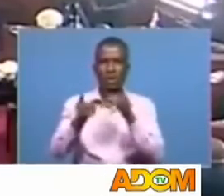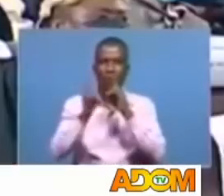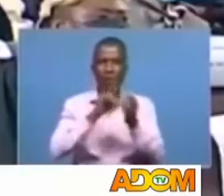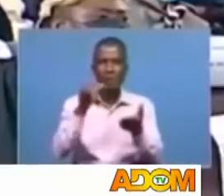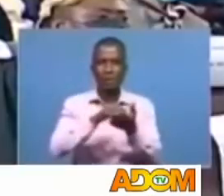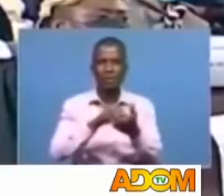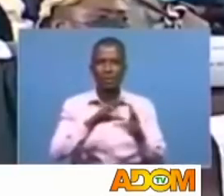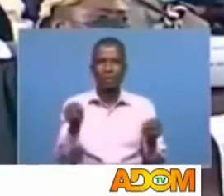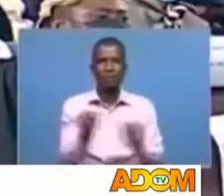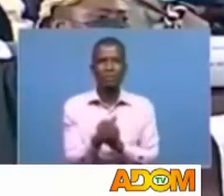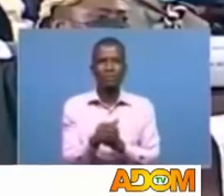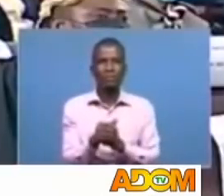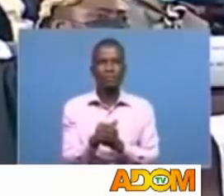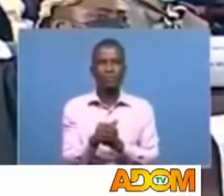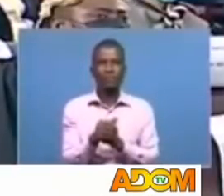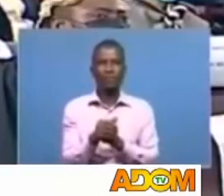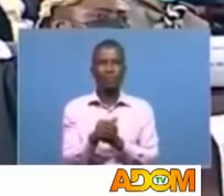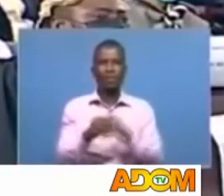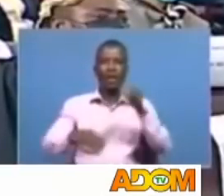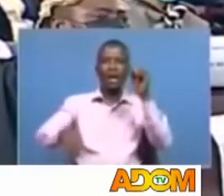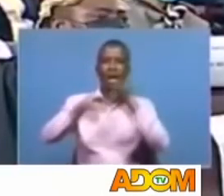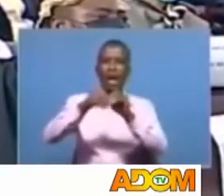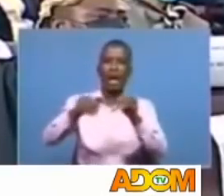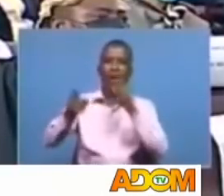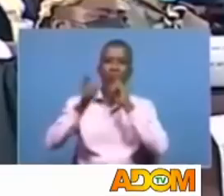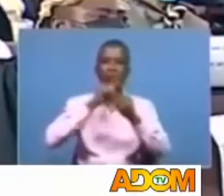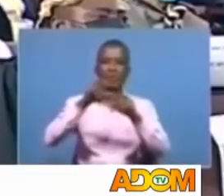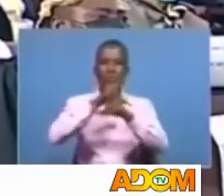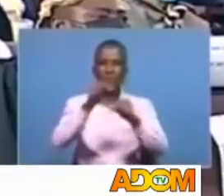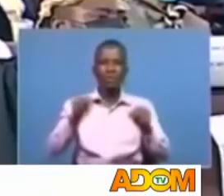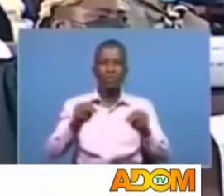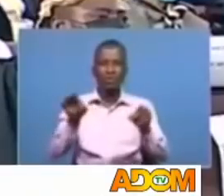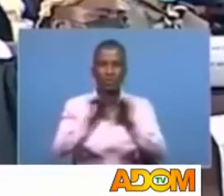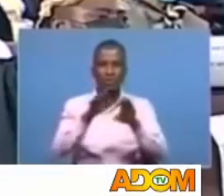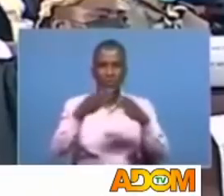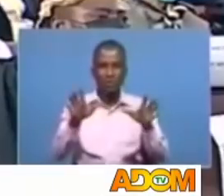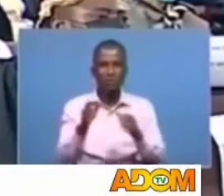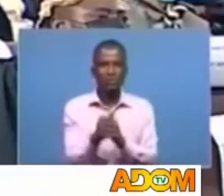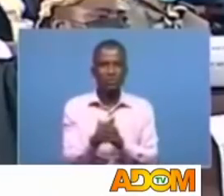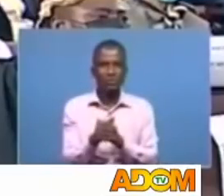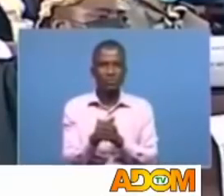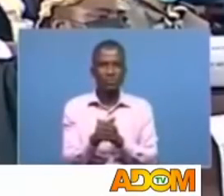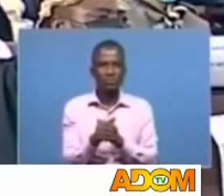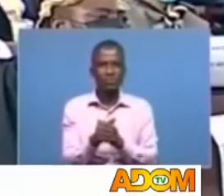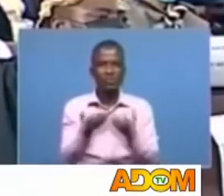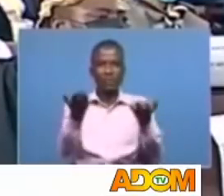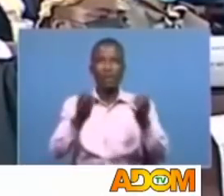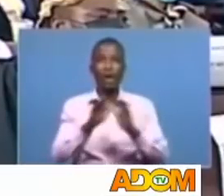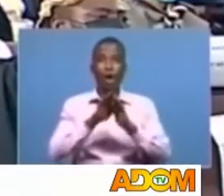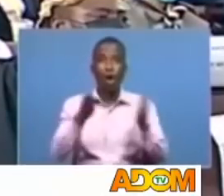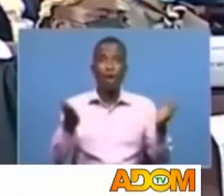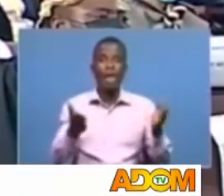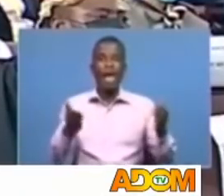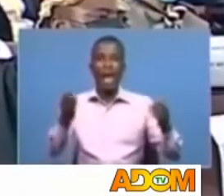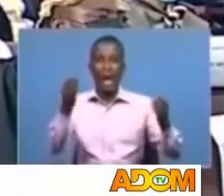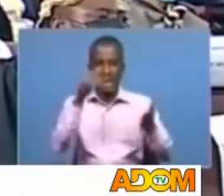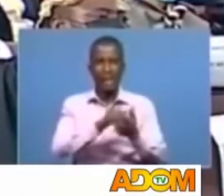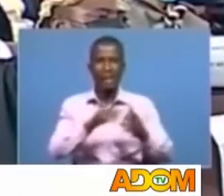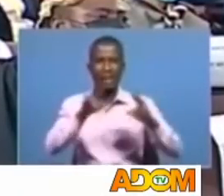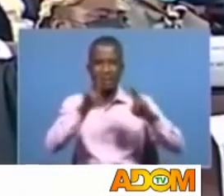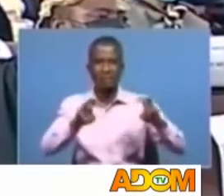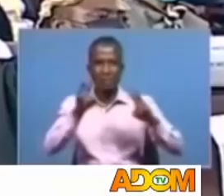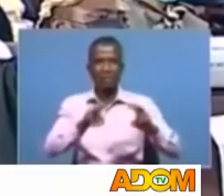Nothing more, nothing less. We had closed our case. And when we announced that we are seeking to reopen our case, I